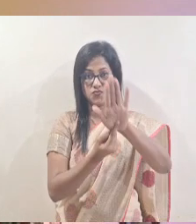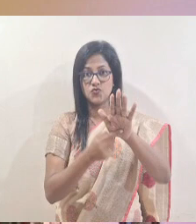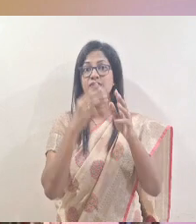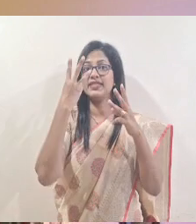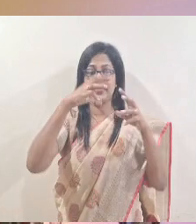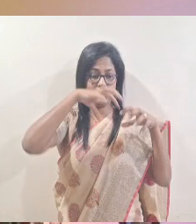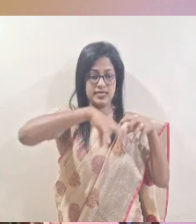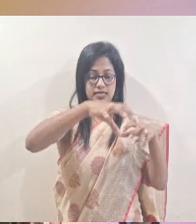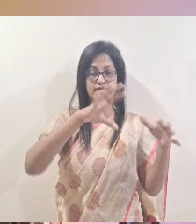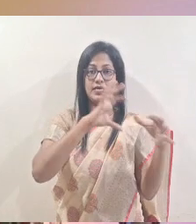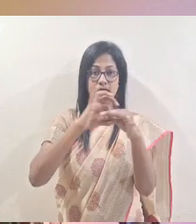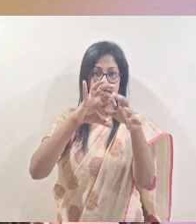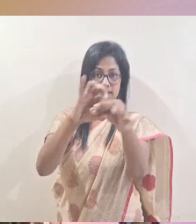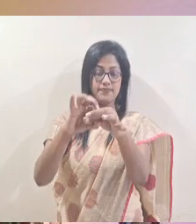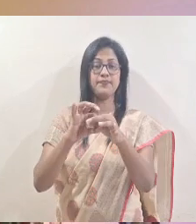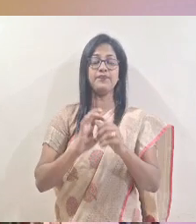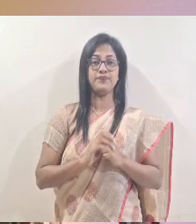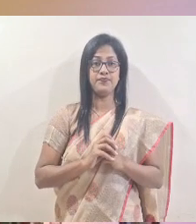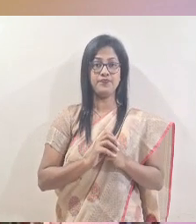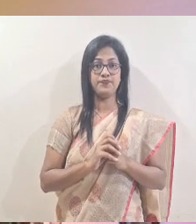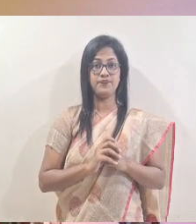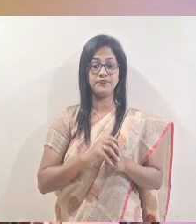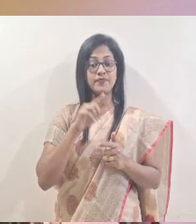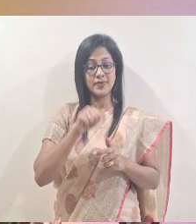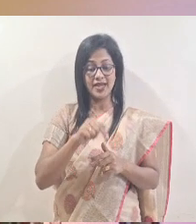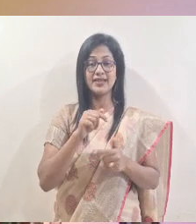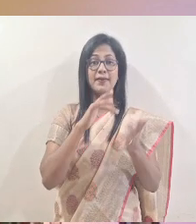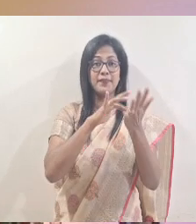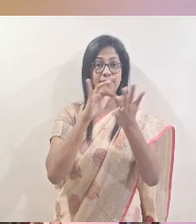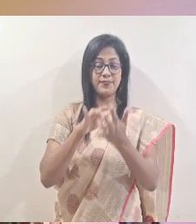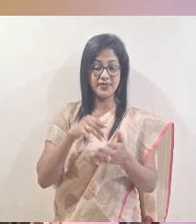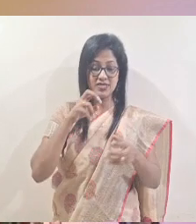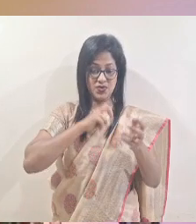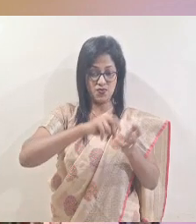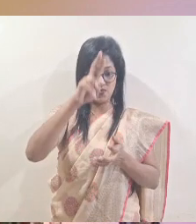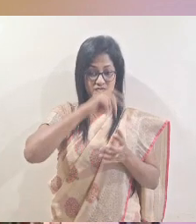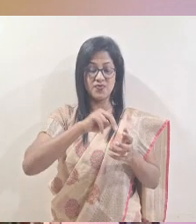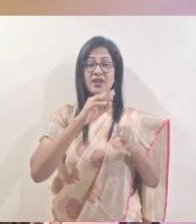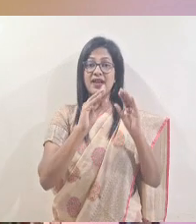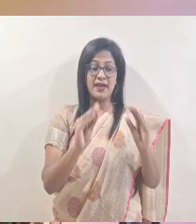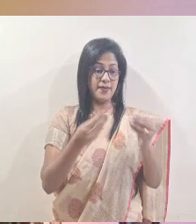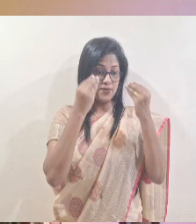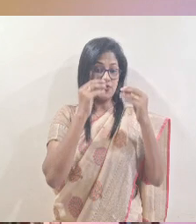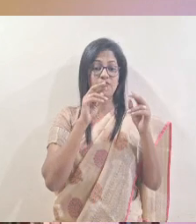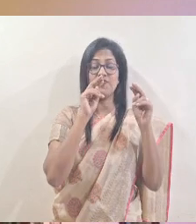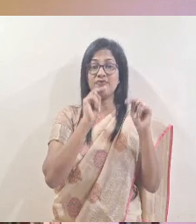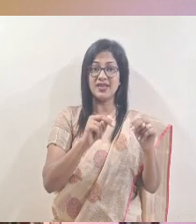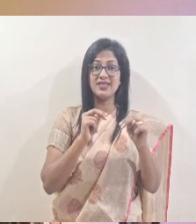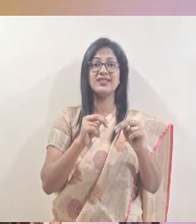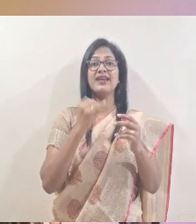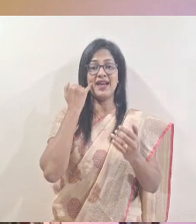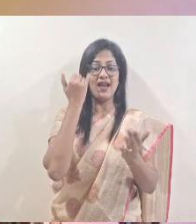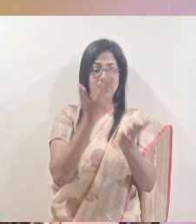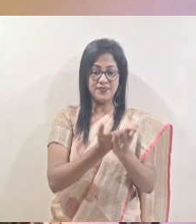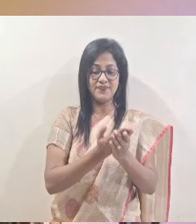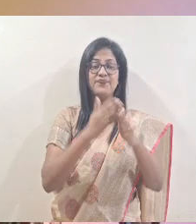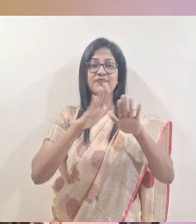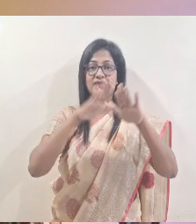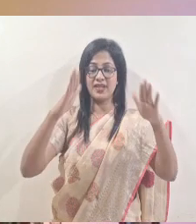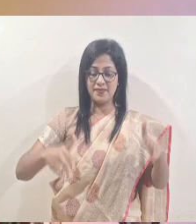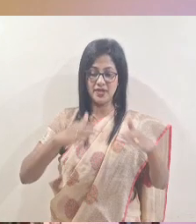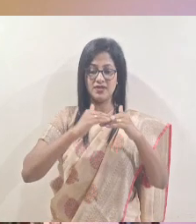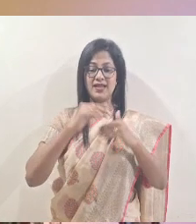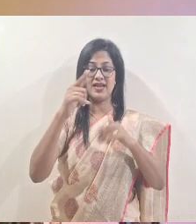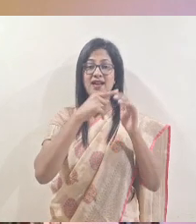3 terminals. And then at the places where pedestrian needs to cross the roads, we recommend providing tabletop